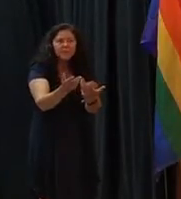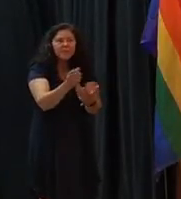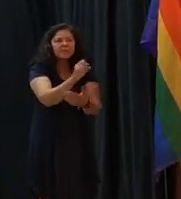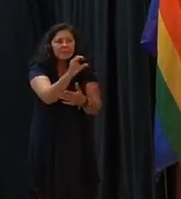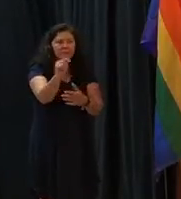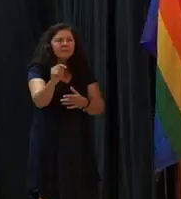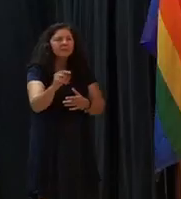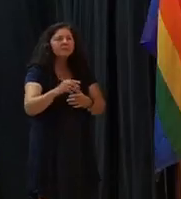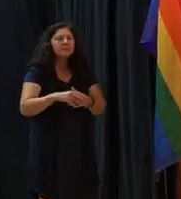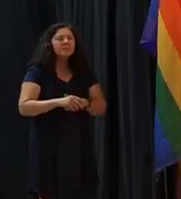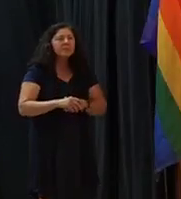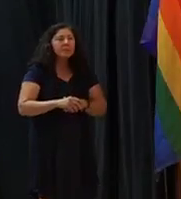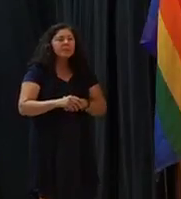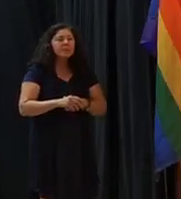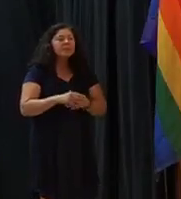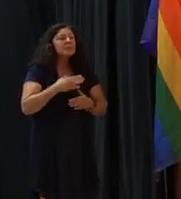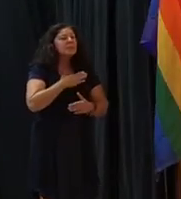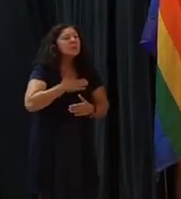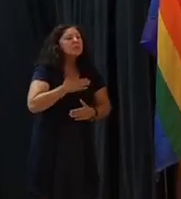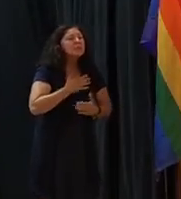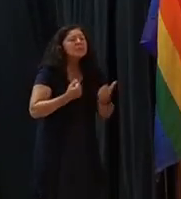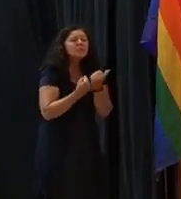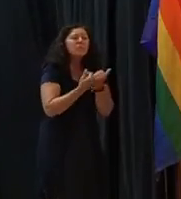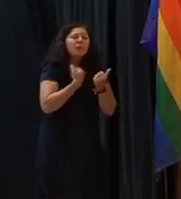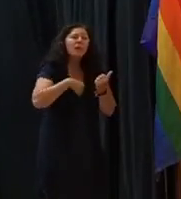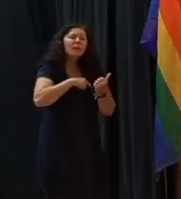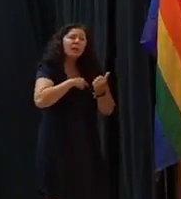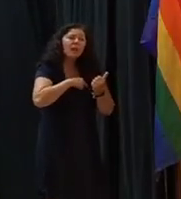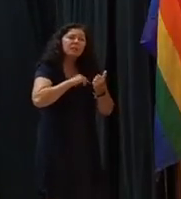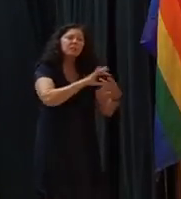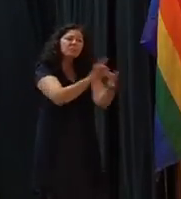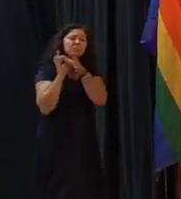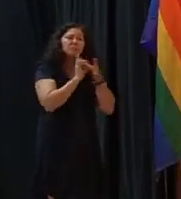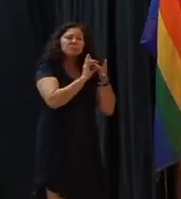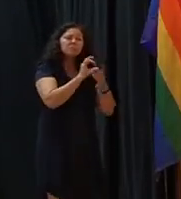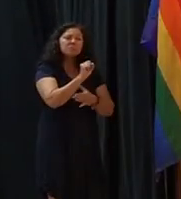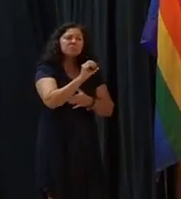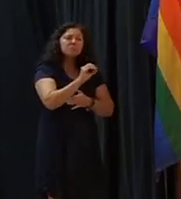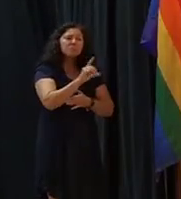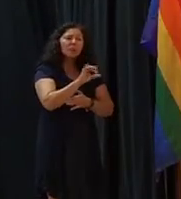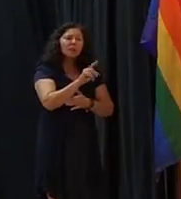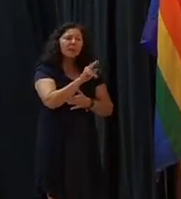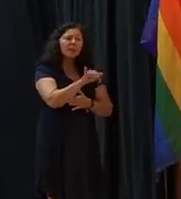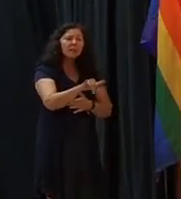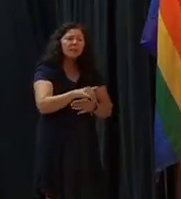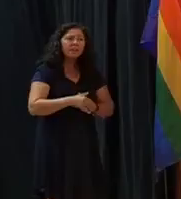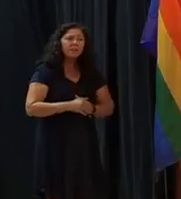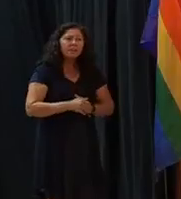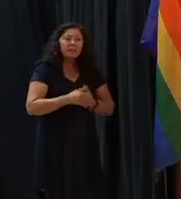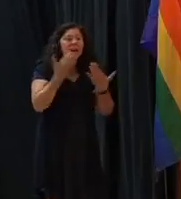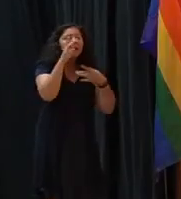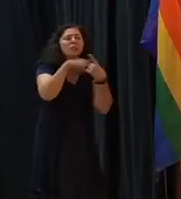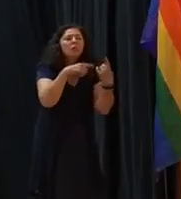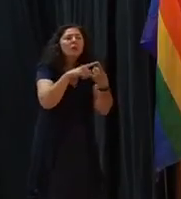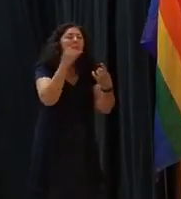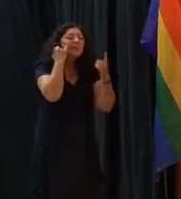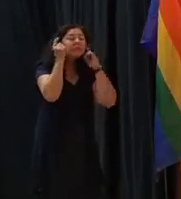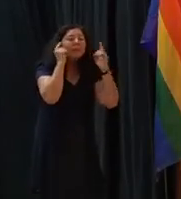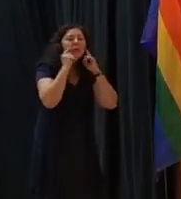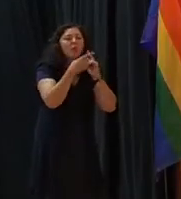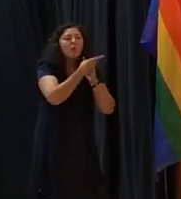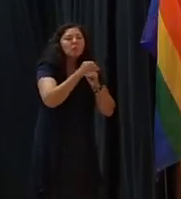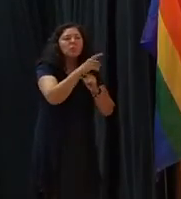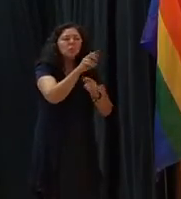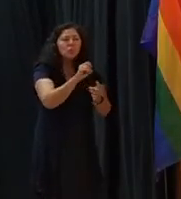where. Please stand in solidarity, always attend some of the sessions. I don't know when, but if you Google,